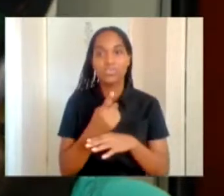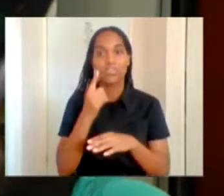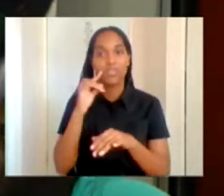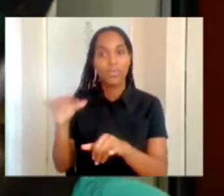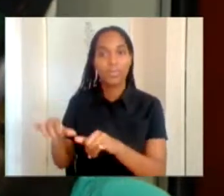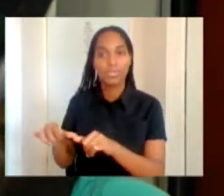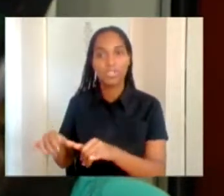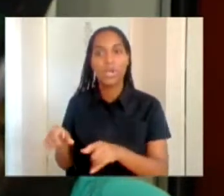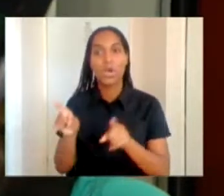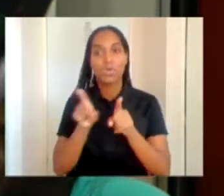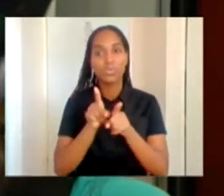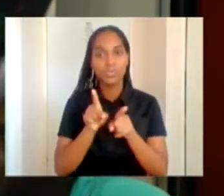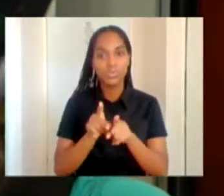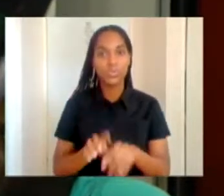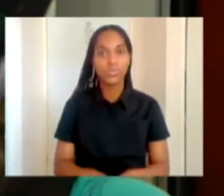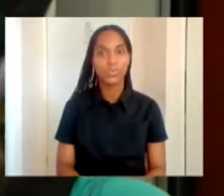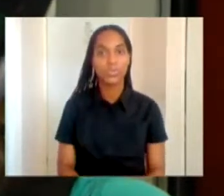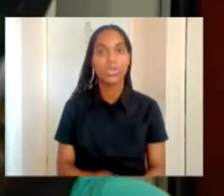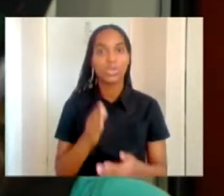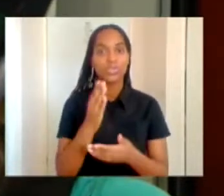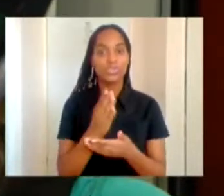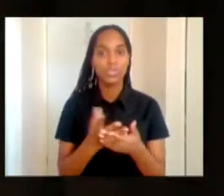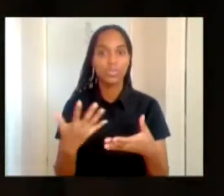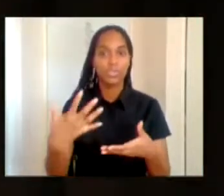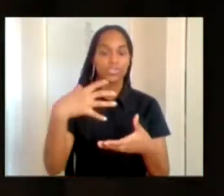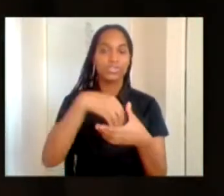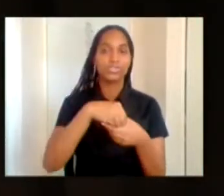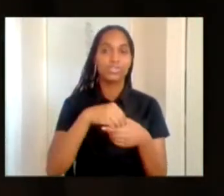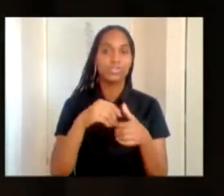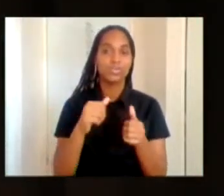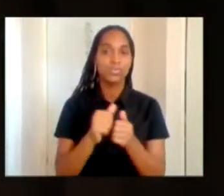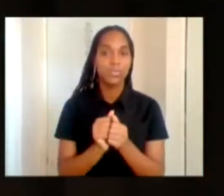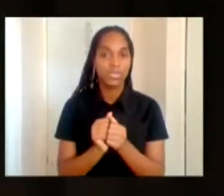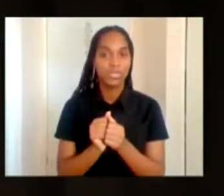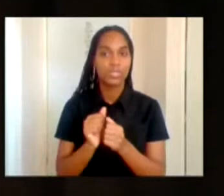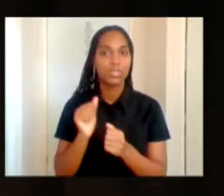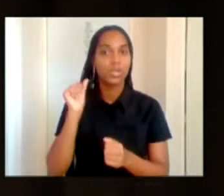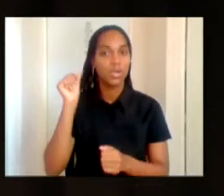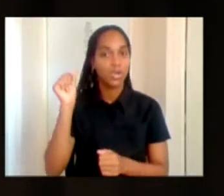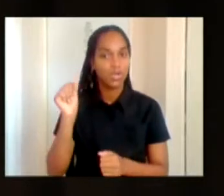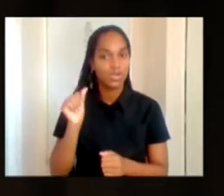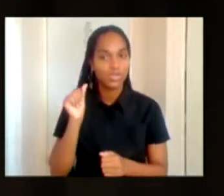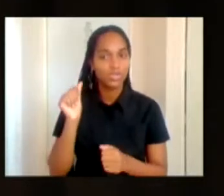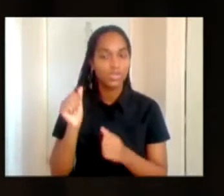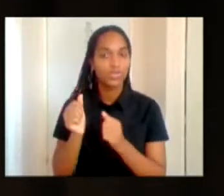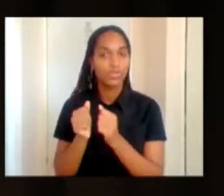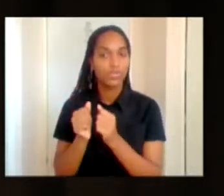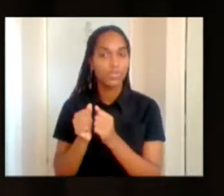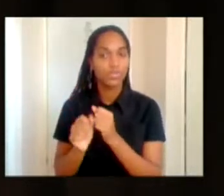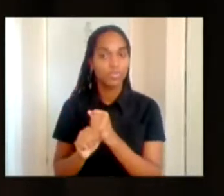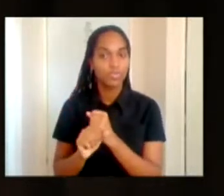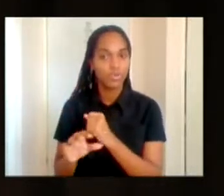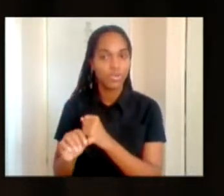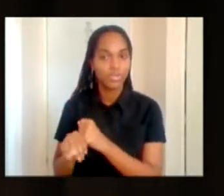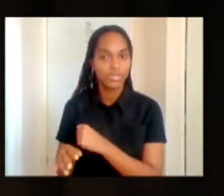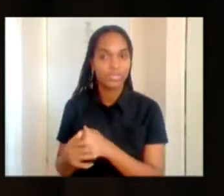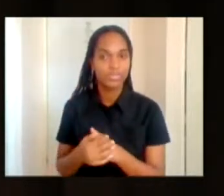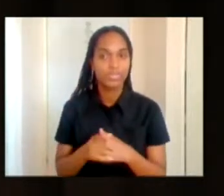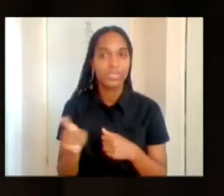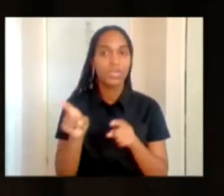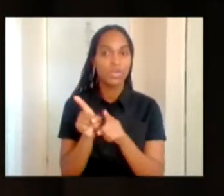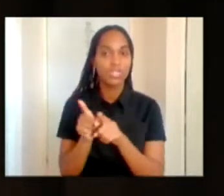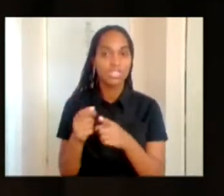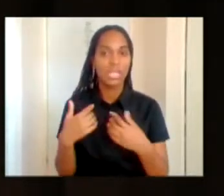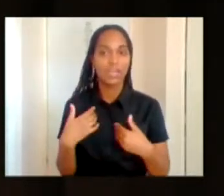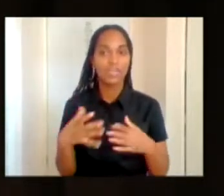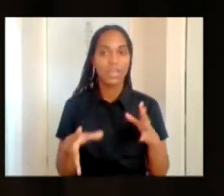also some integration of other interface than just kind of broadcast. And then they also have a kind of added